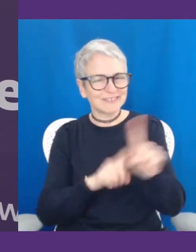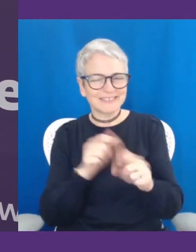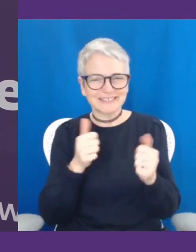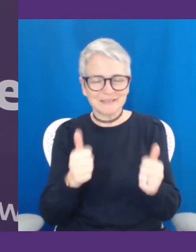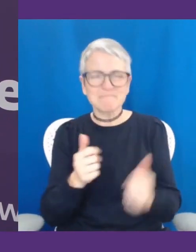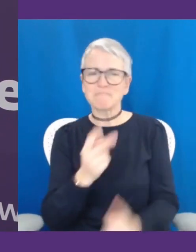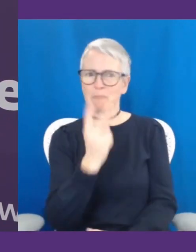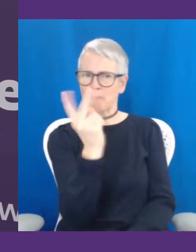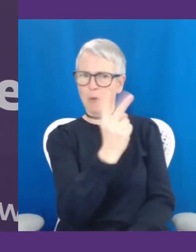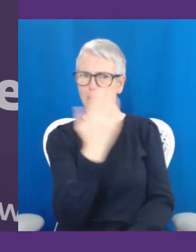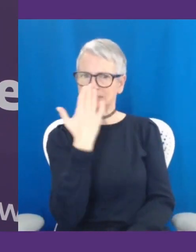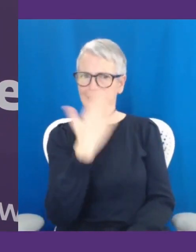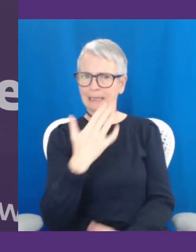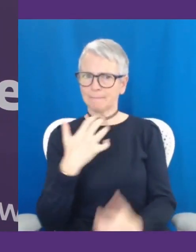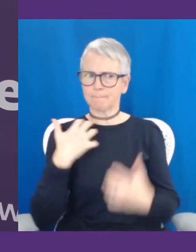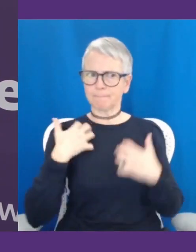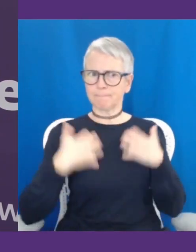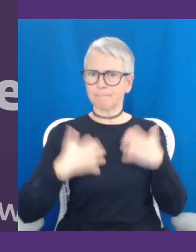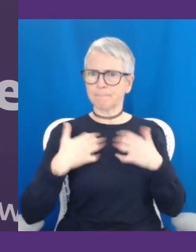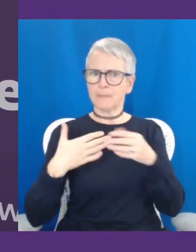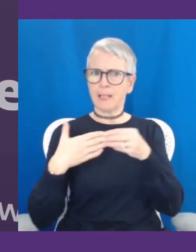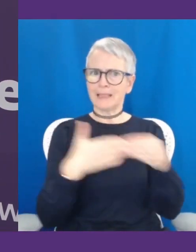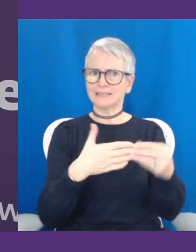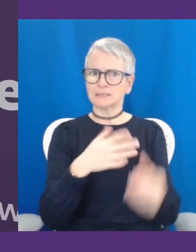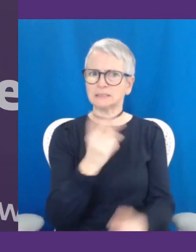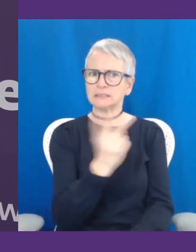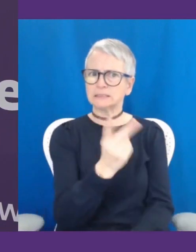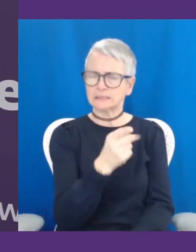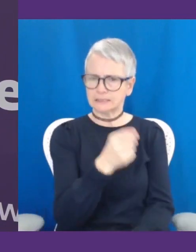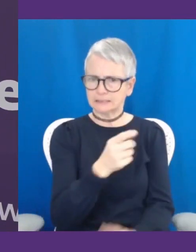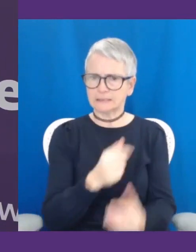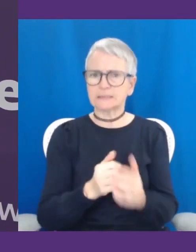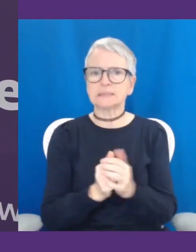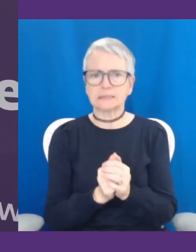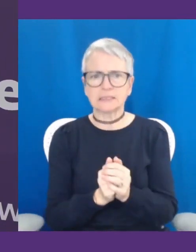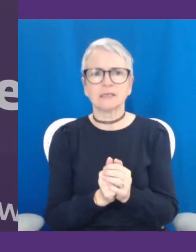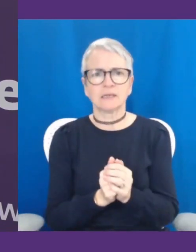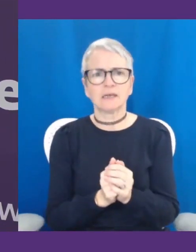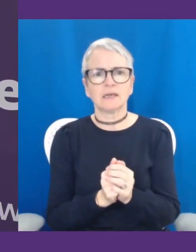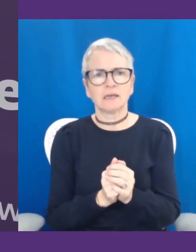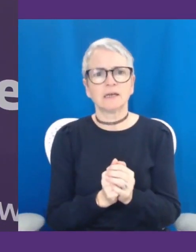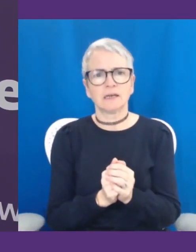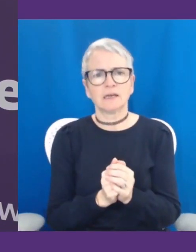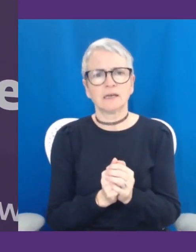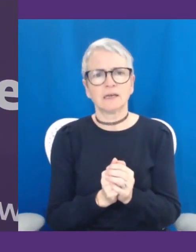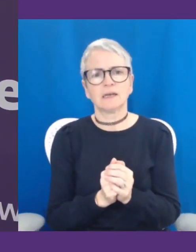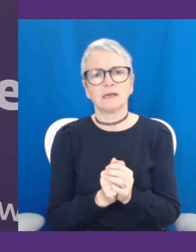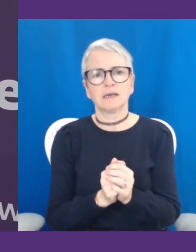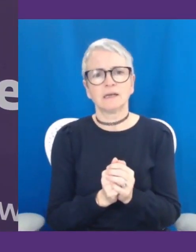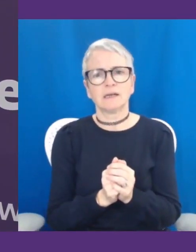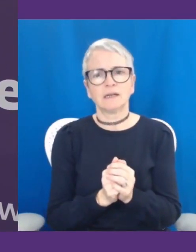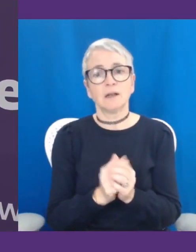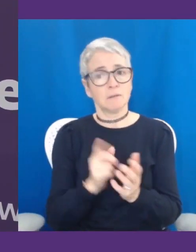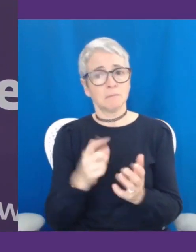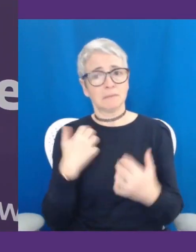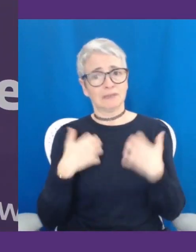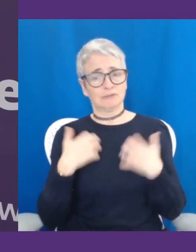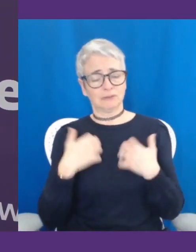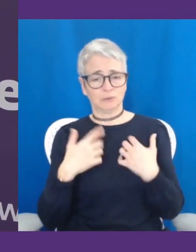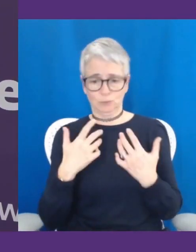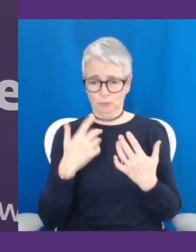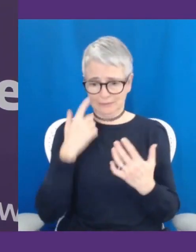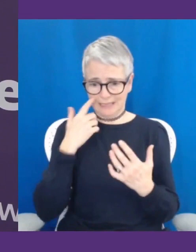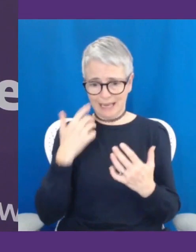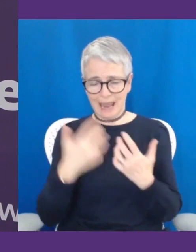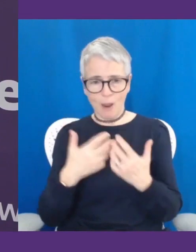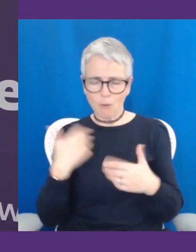leaders. Just talking us through how it all fits for them and their big, the big organisations that they're leading, and where it fits